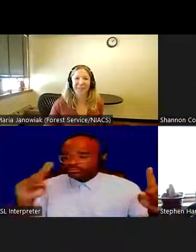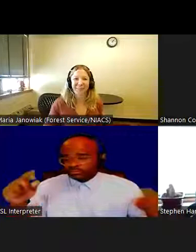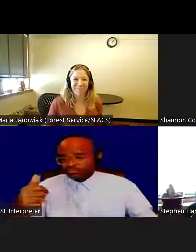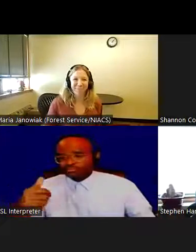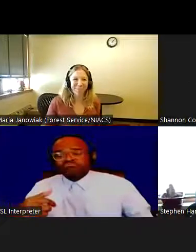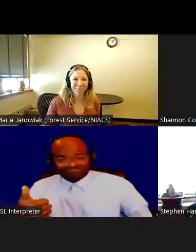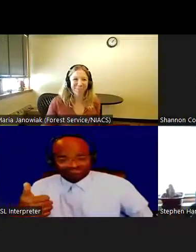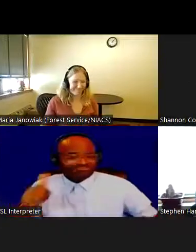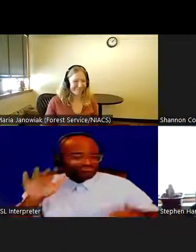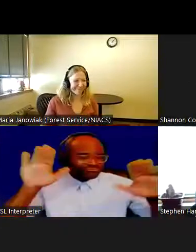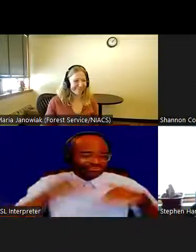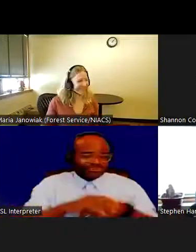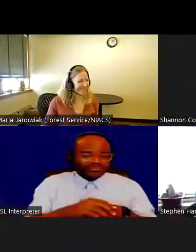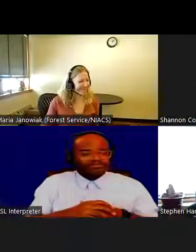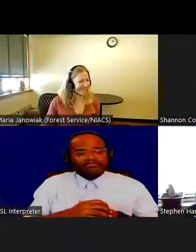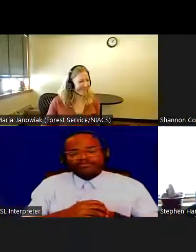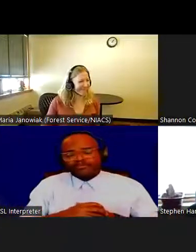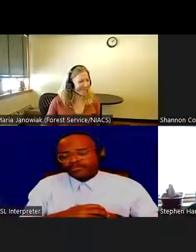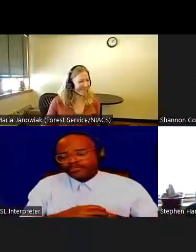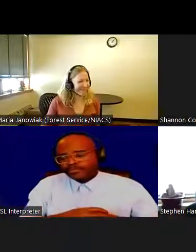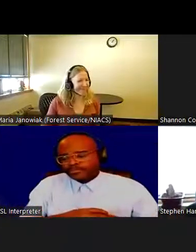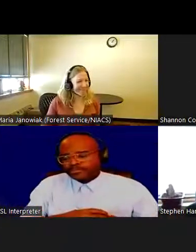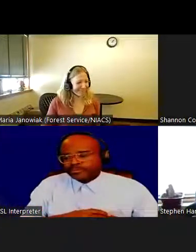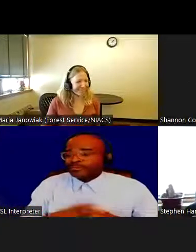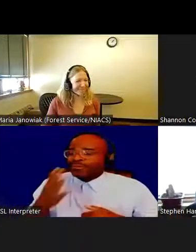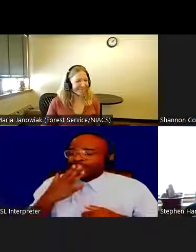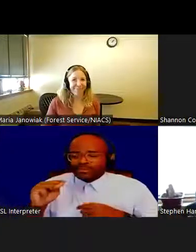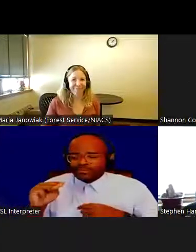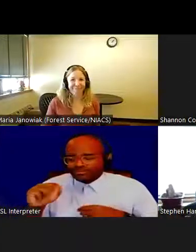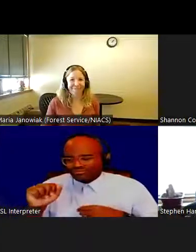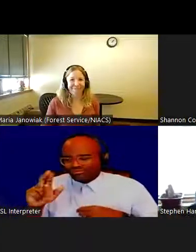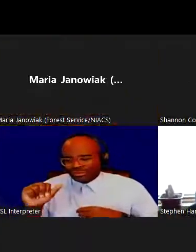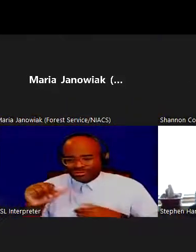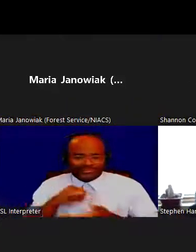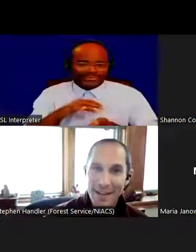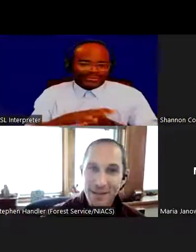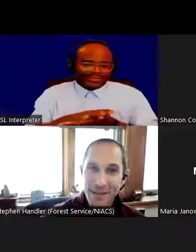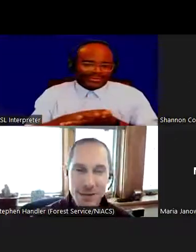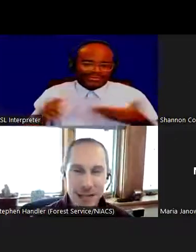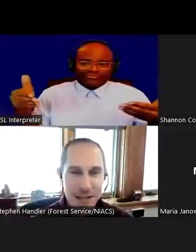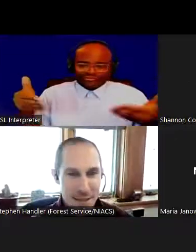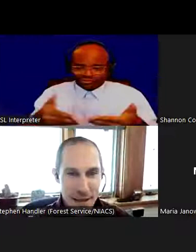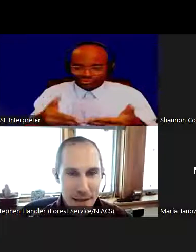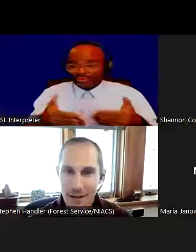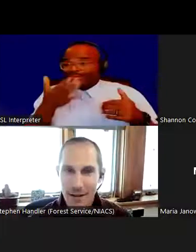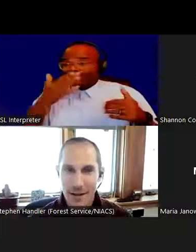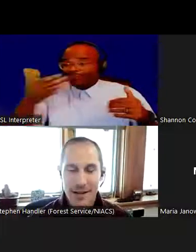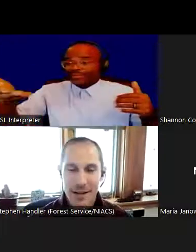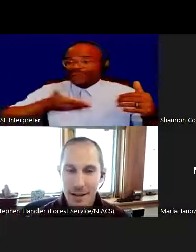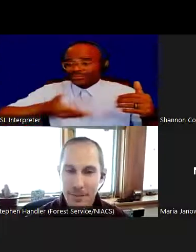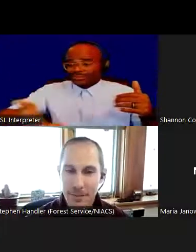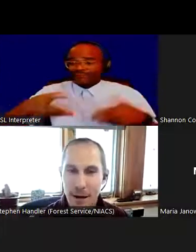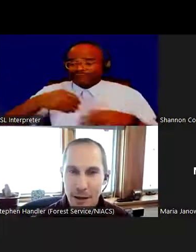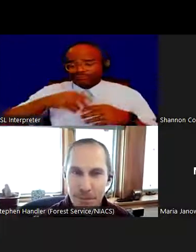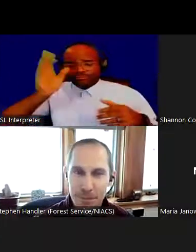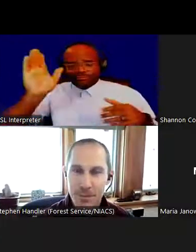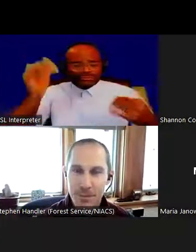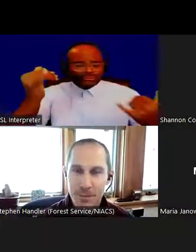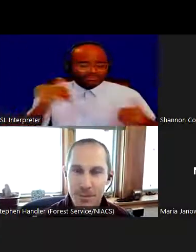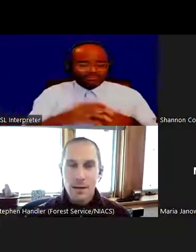Yep, you're good. Okay, awesome. Thanks, Maria, for the kind introduction, and thanks for the invitation to speak today.